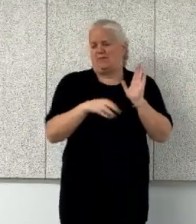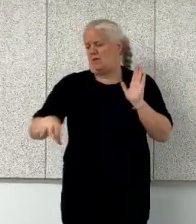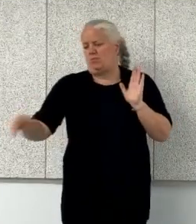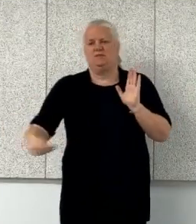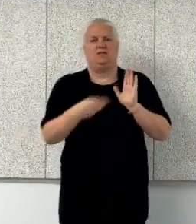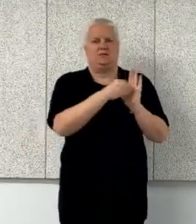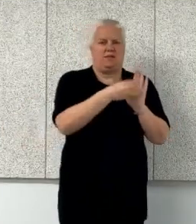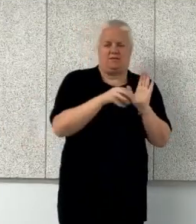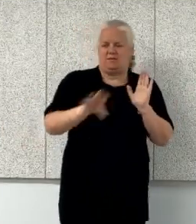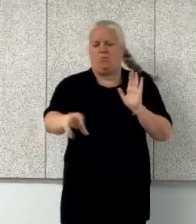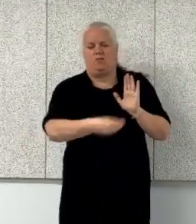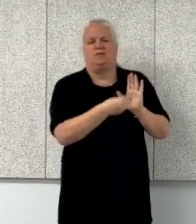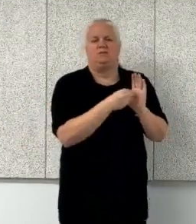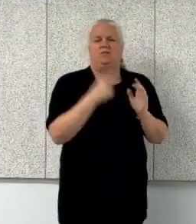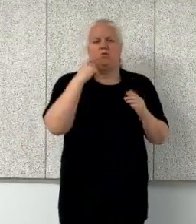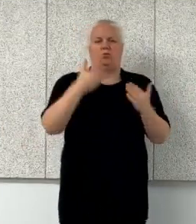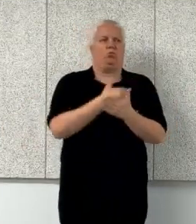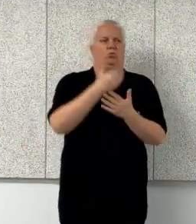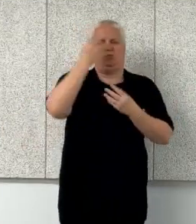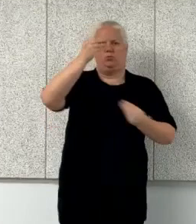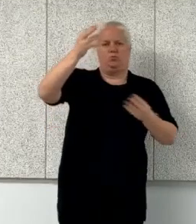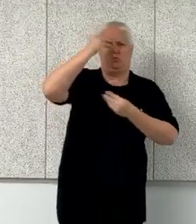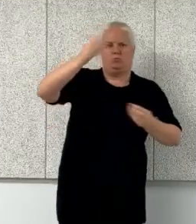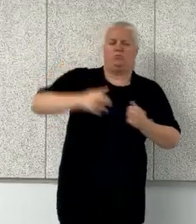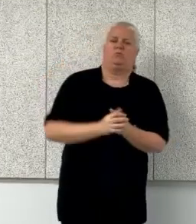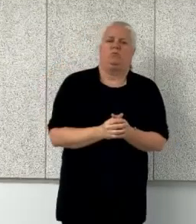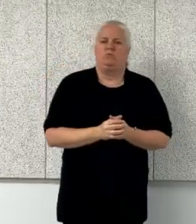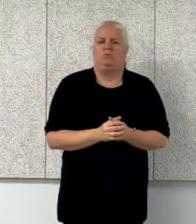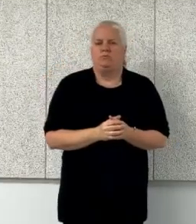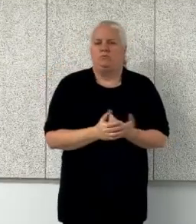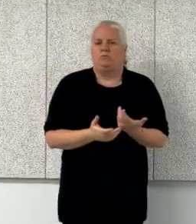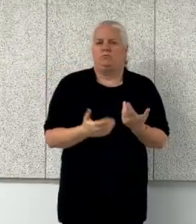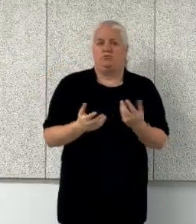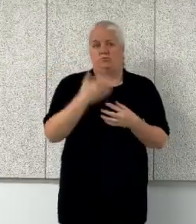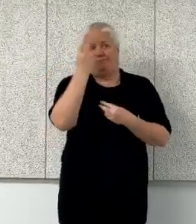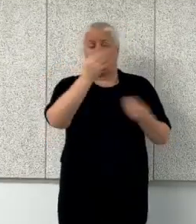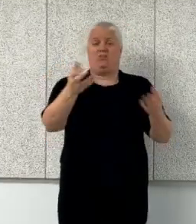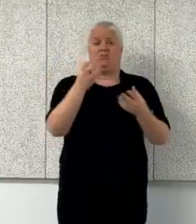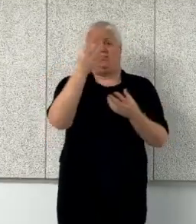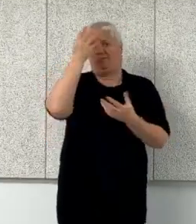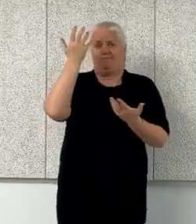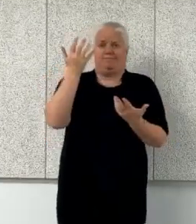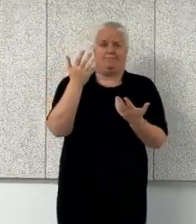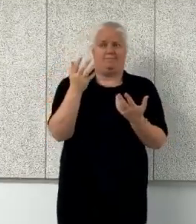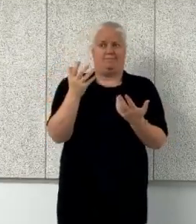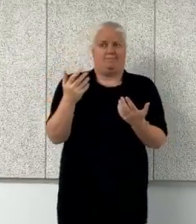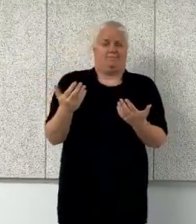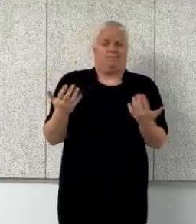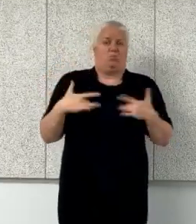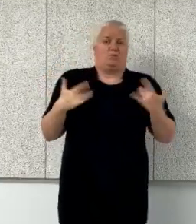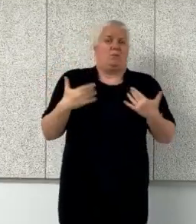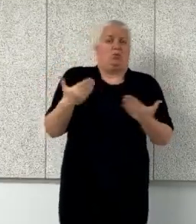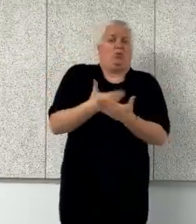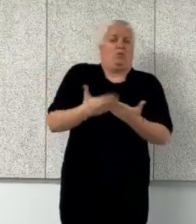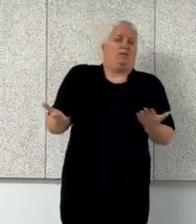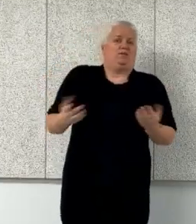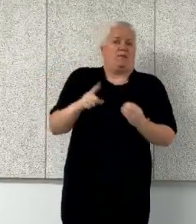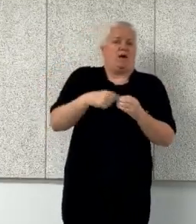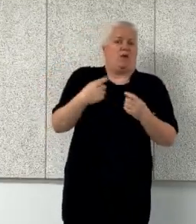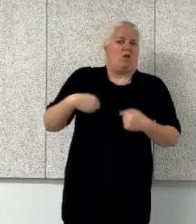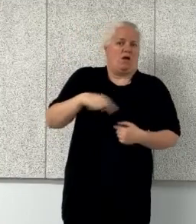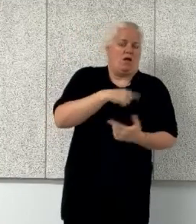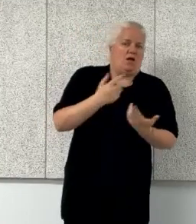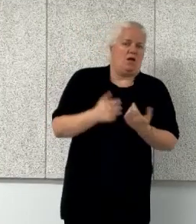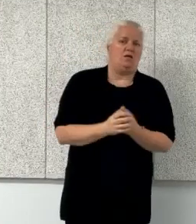like, hey, donate, buy tickets, whatever. It's literally just like, here is this information about us. And they're my only theater where when it does come time